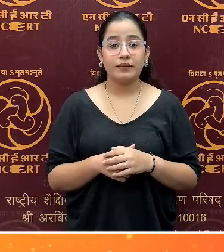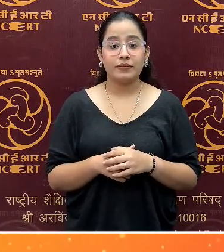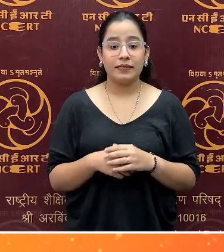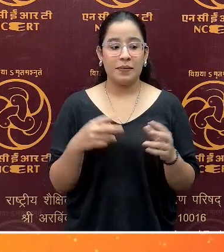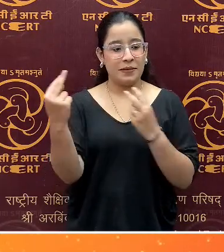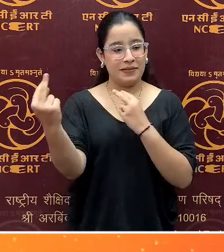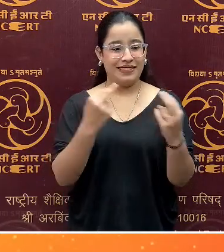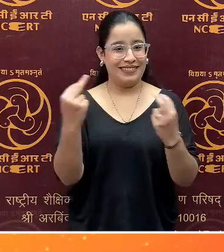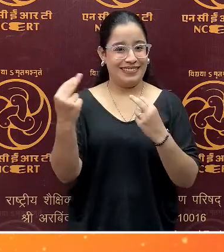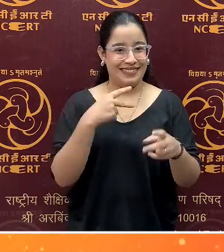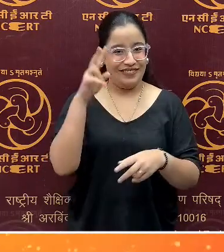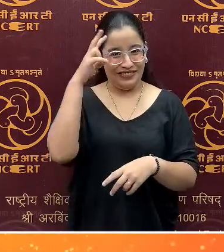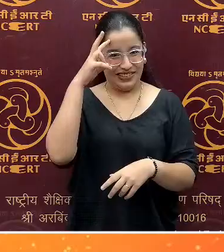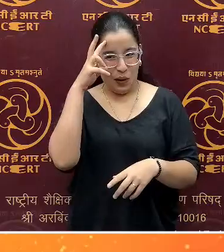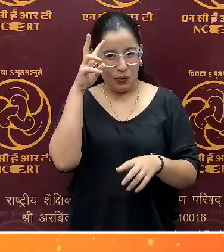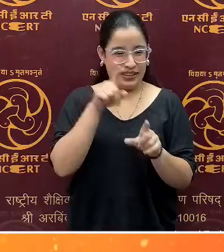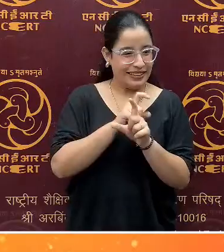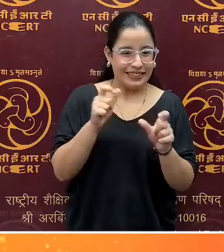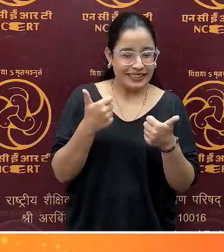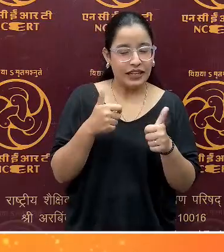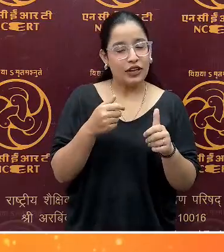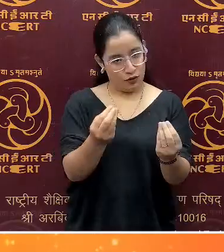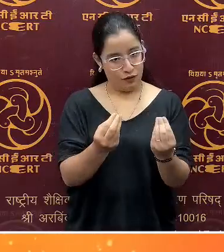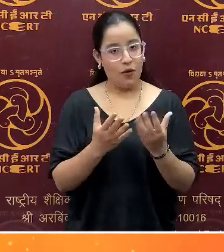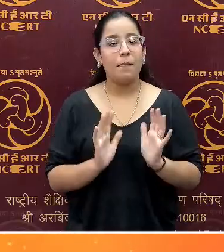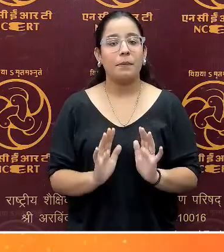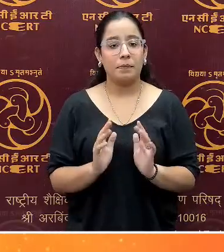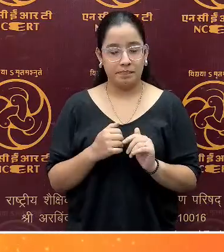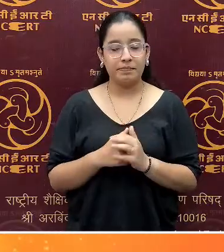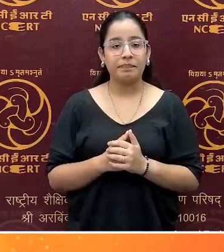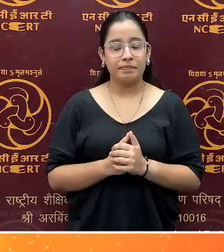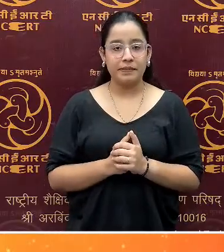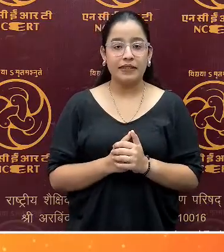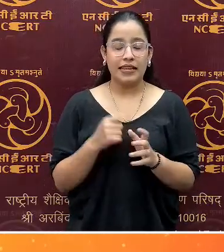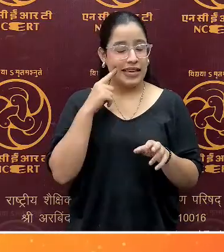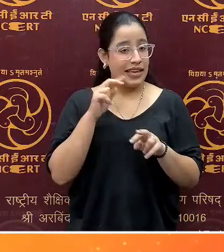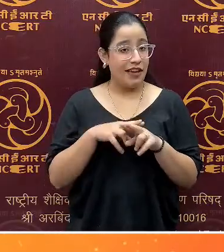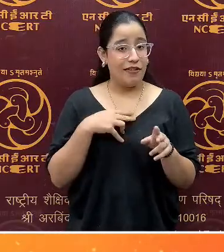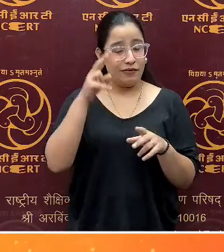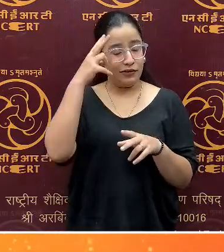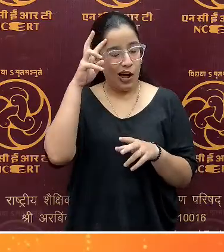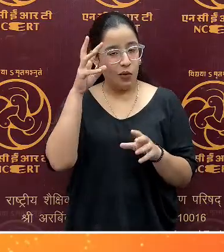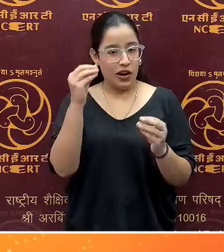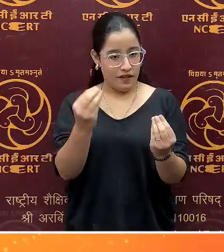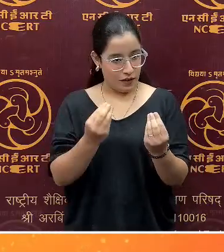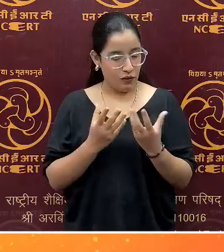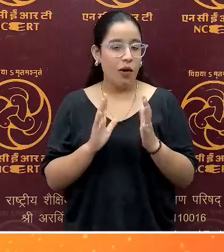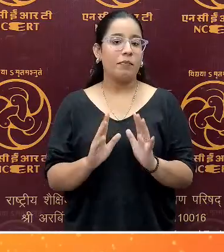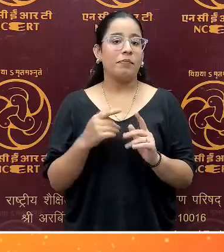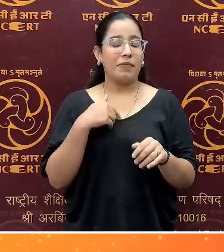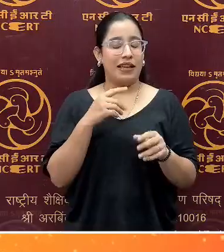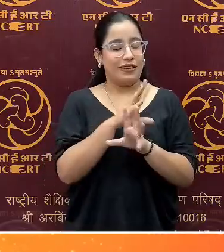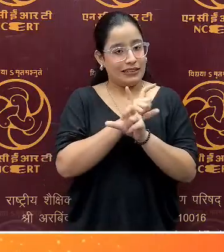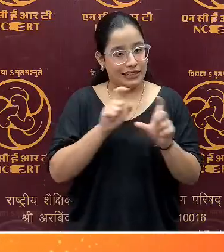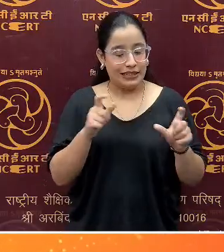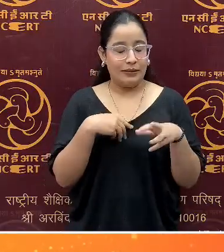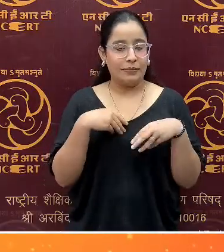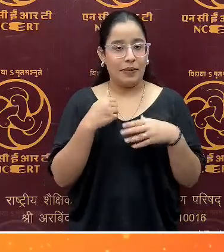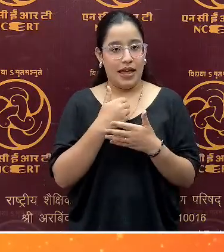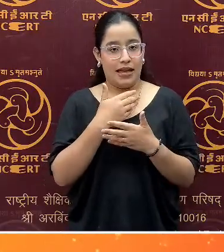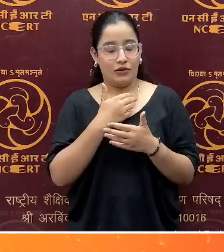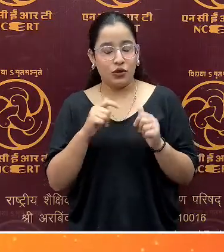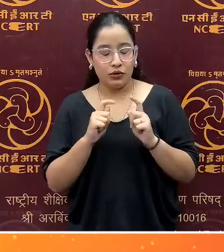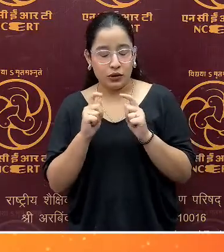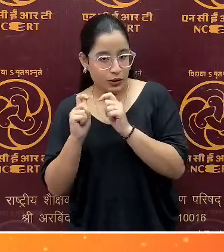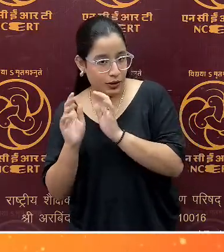sending us their queries if something is not clear. If there is any query, please do let me know. I'll try my best to clear it. Now